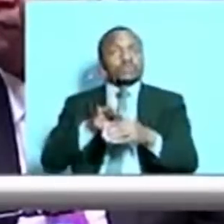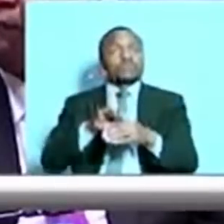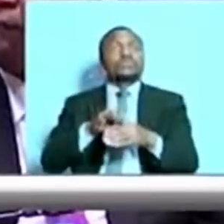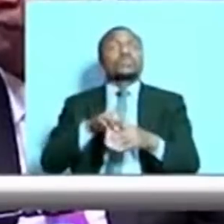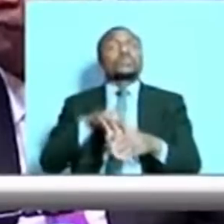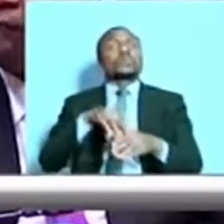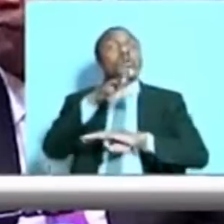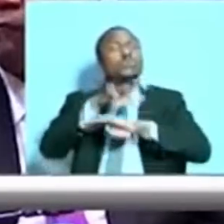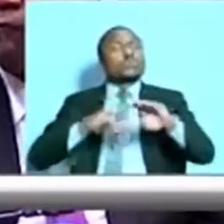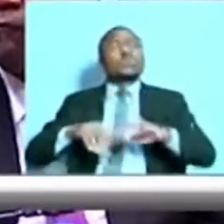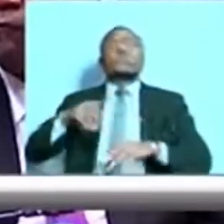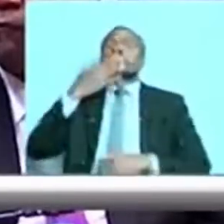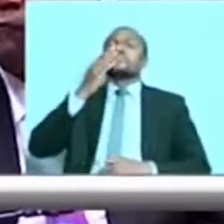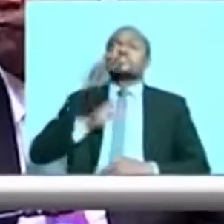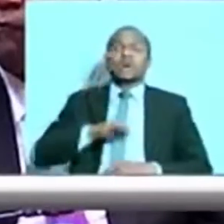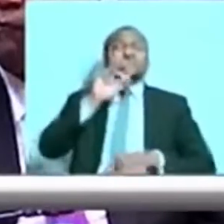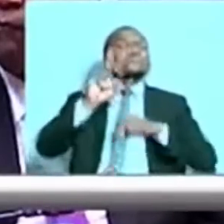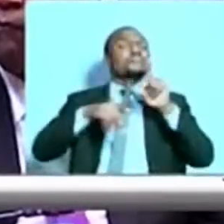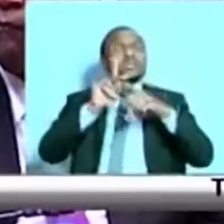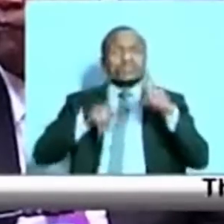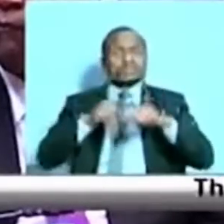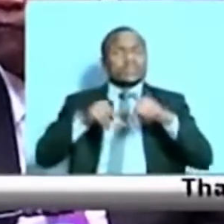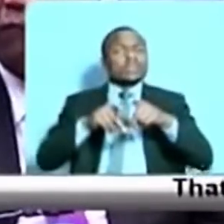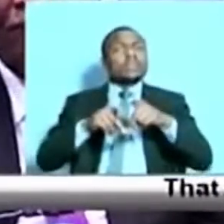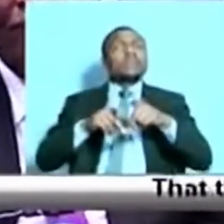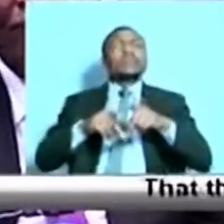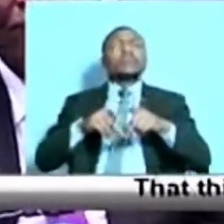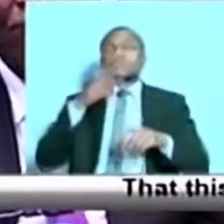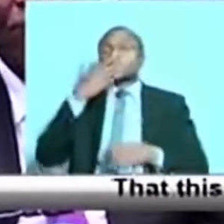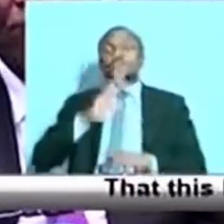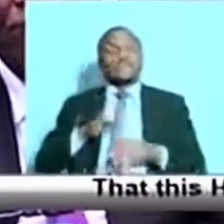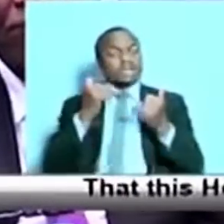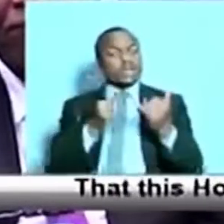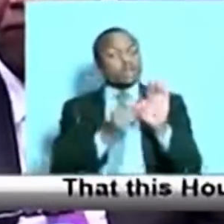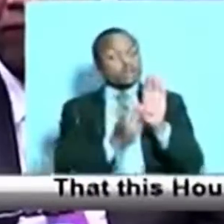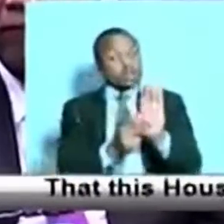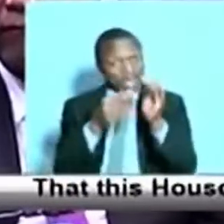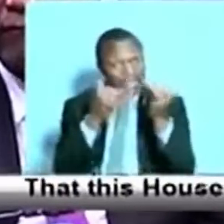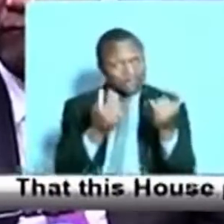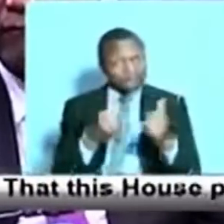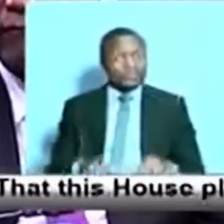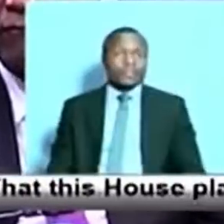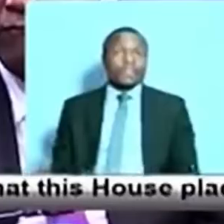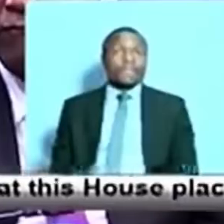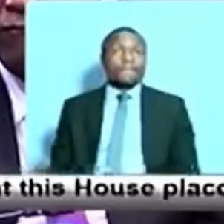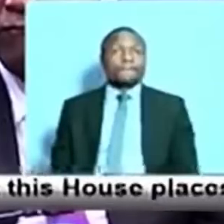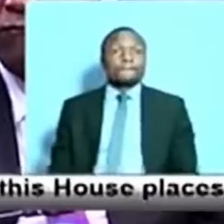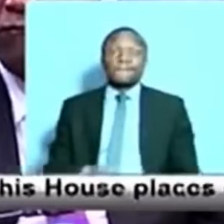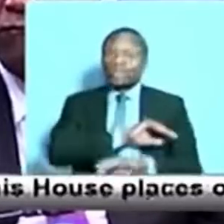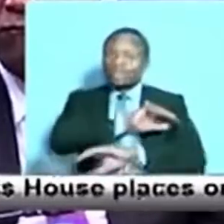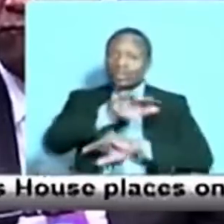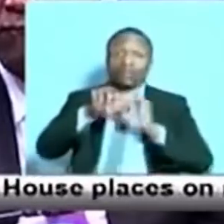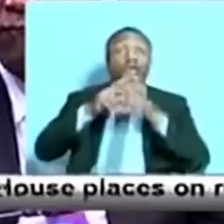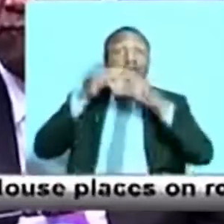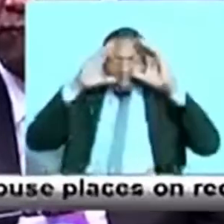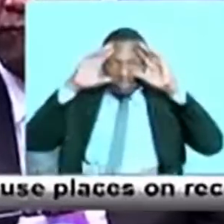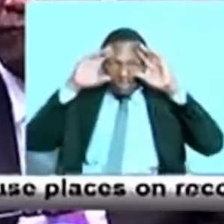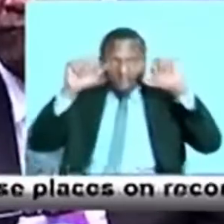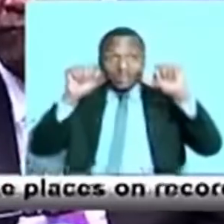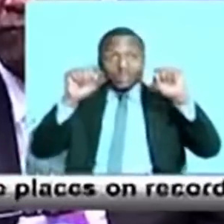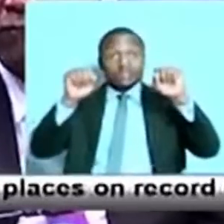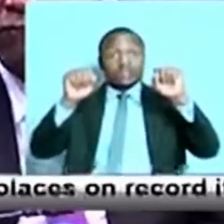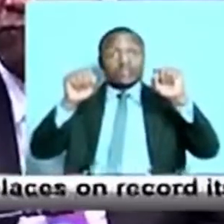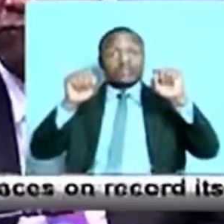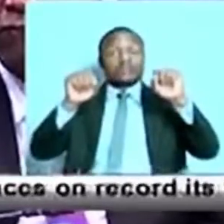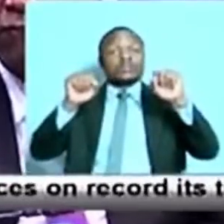bitter people, until the bitterness has started showing. Where our whole president has decided he's going to